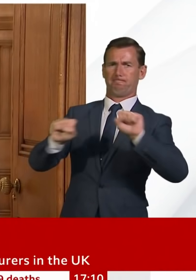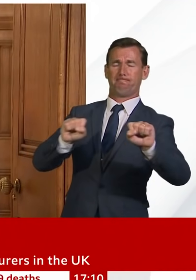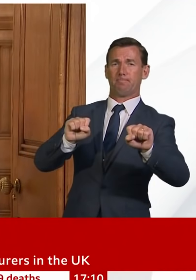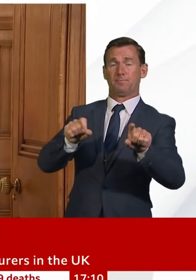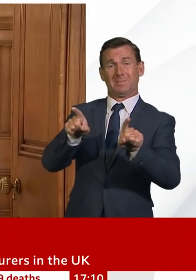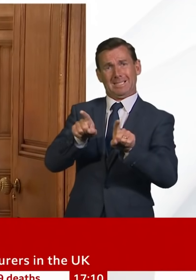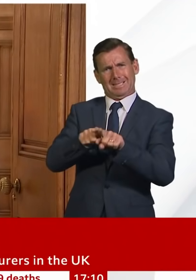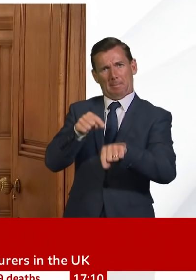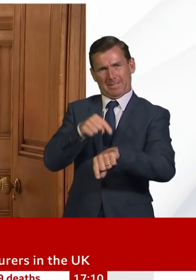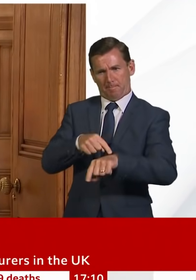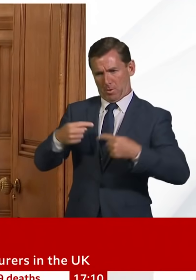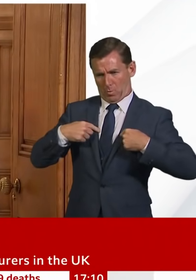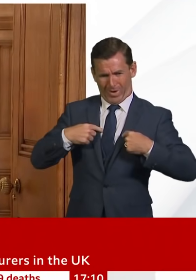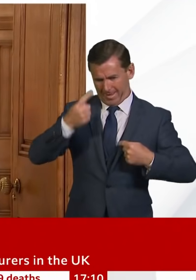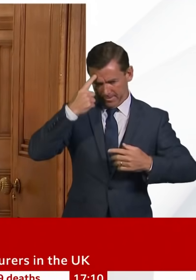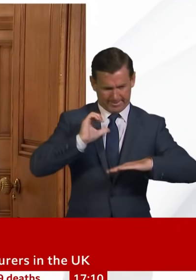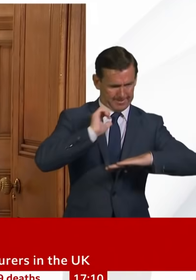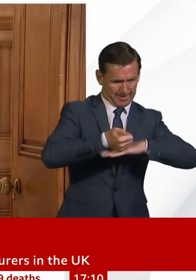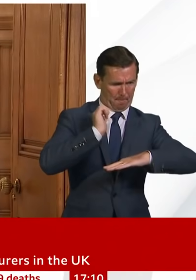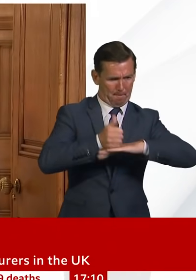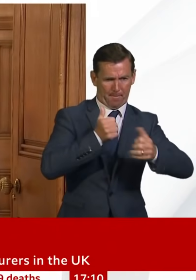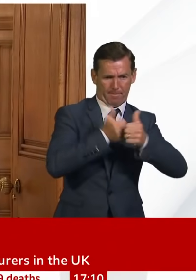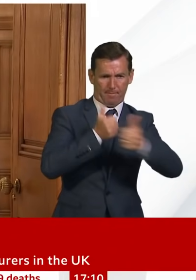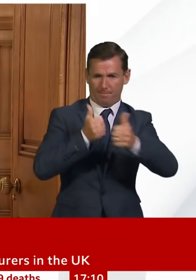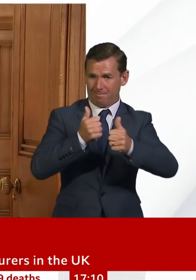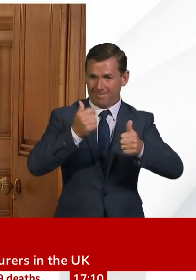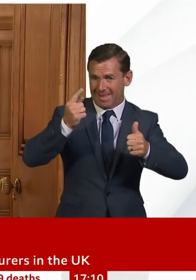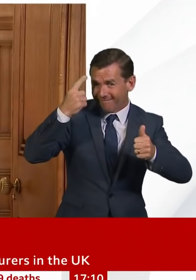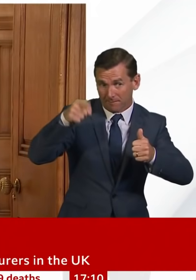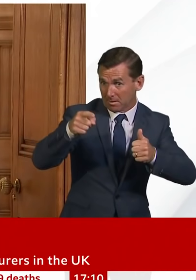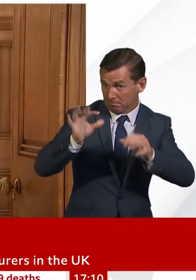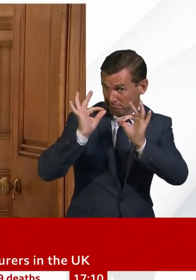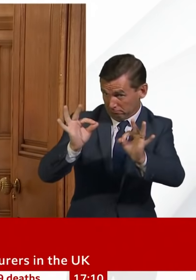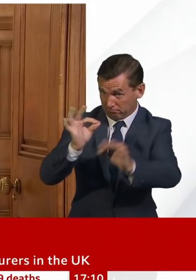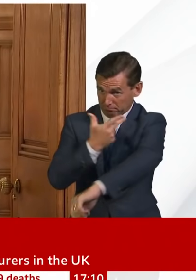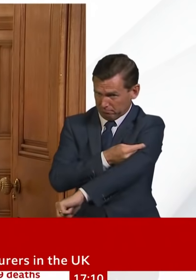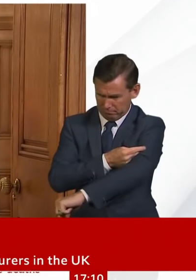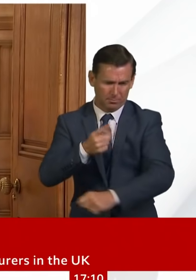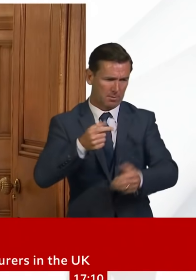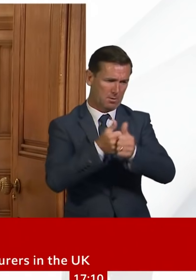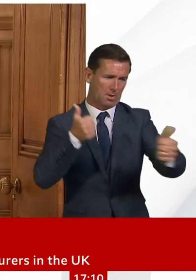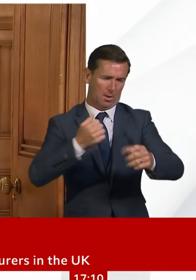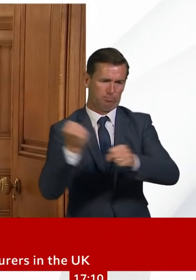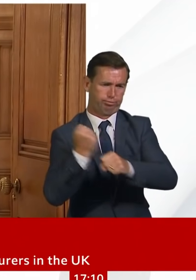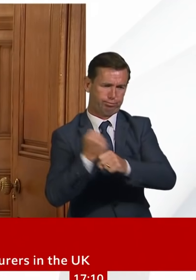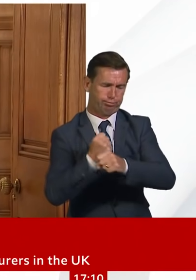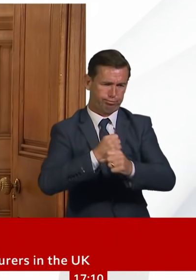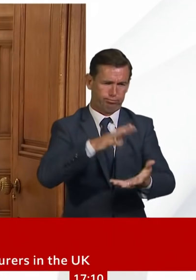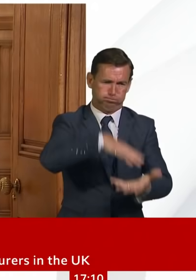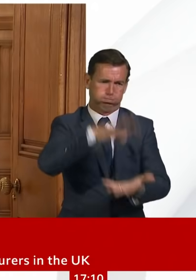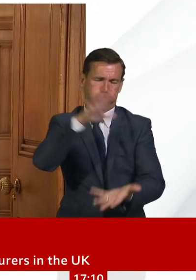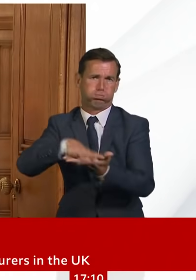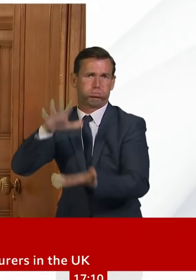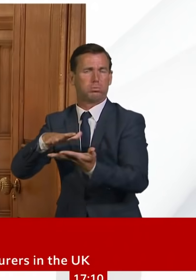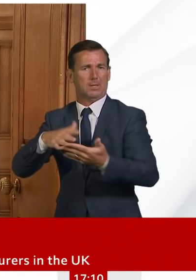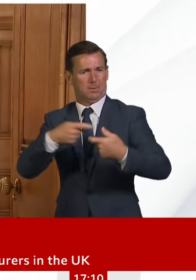that if either of these vaccines safely works, then we can make it available for the British people as soon as